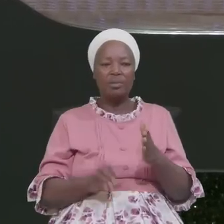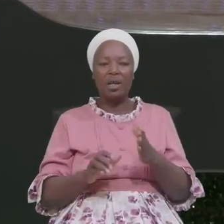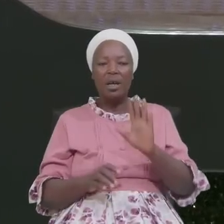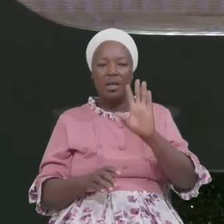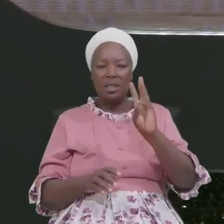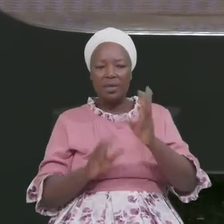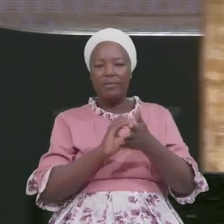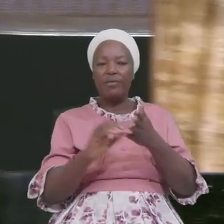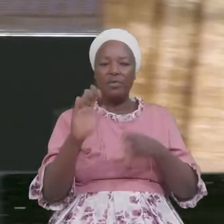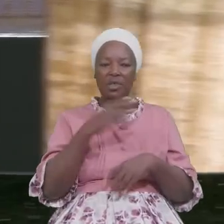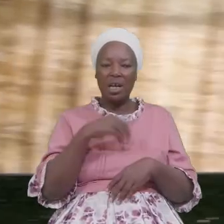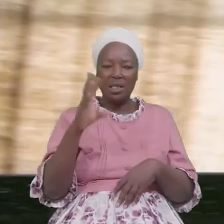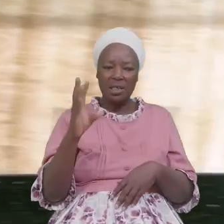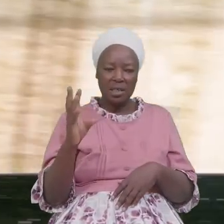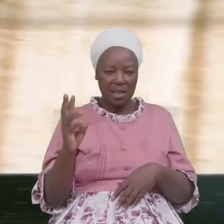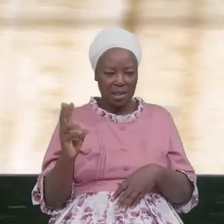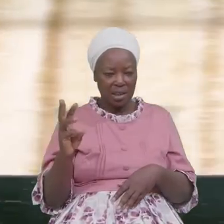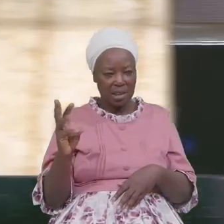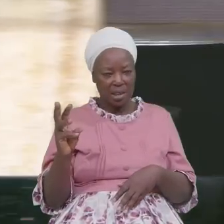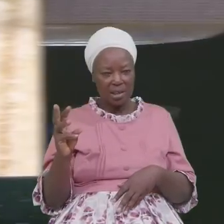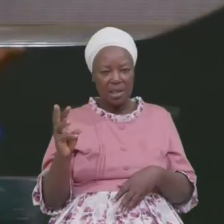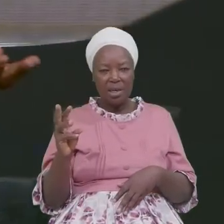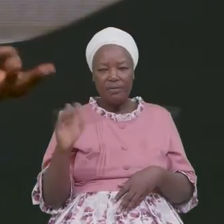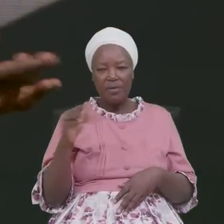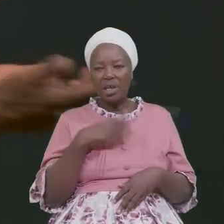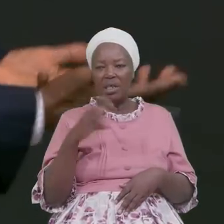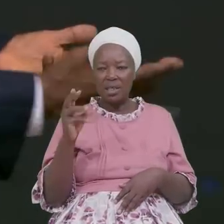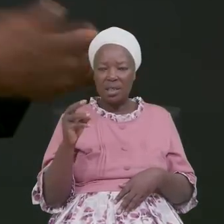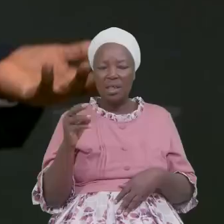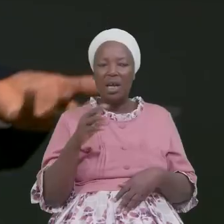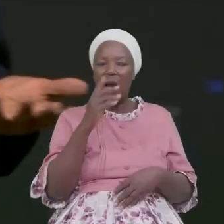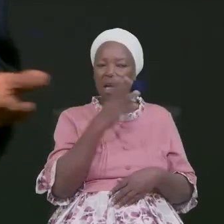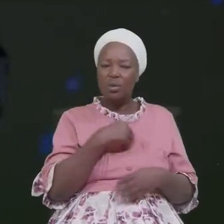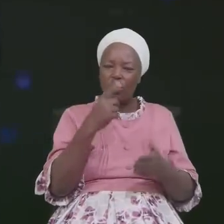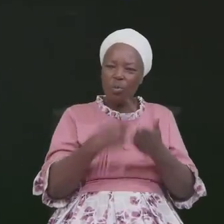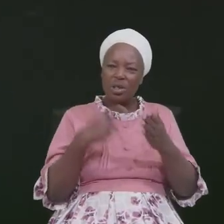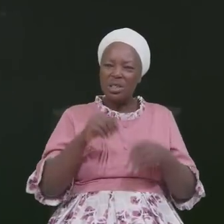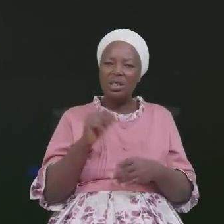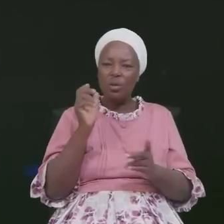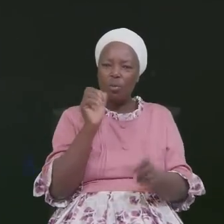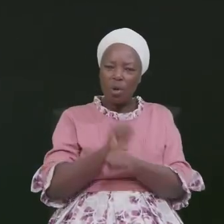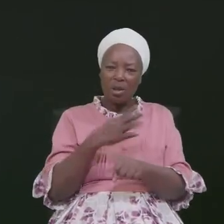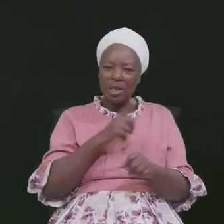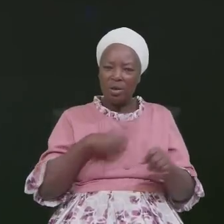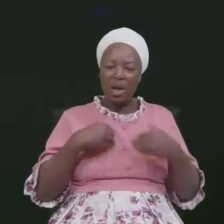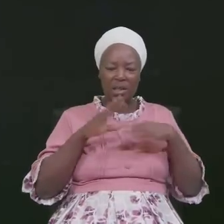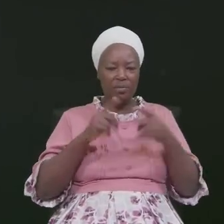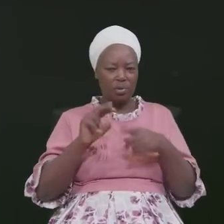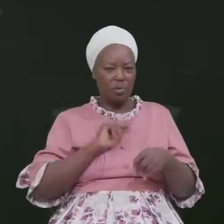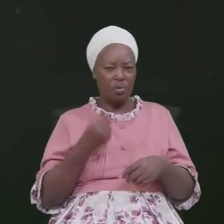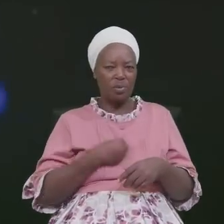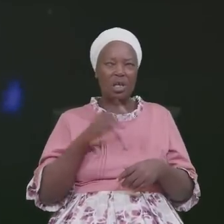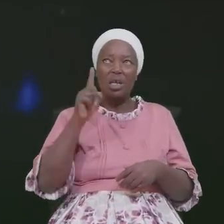that he has given unto us? He has given us his word. And what does he want us to do? Look at James